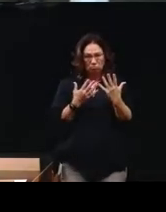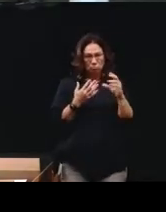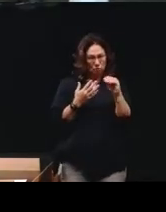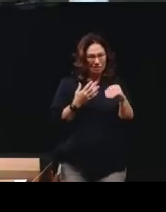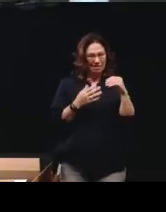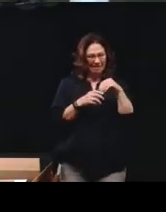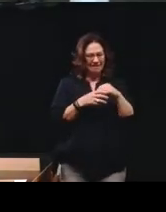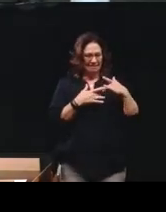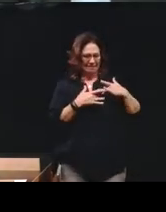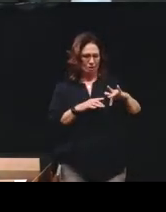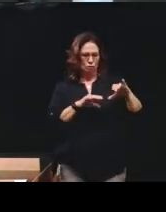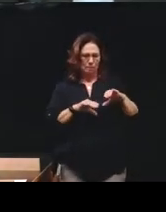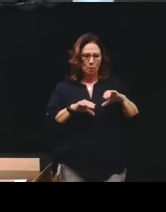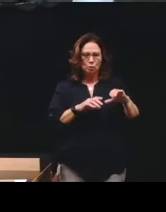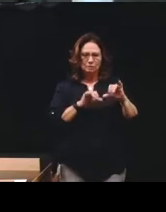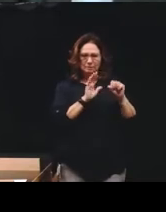symptoms reported as well.